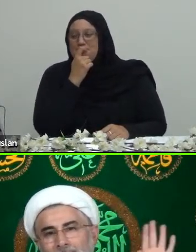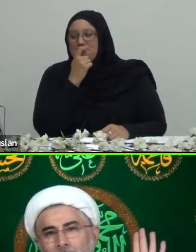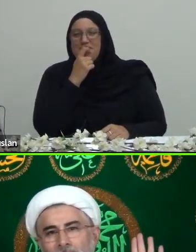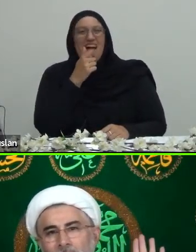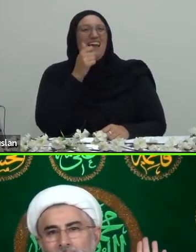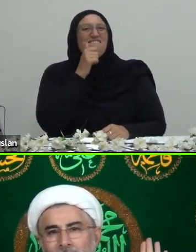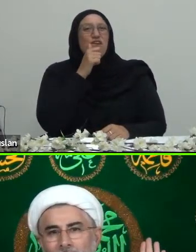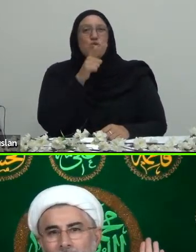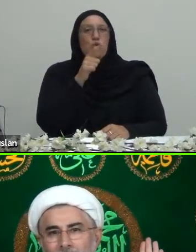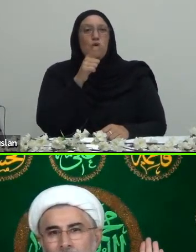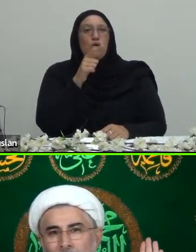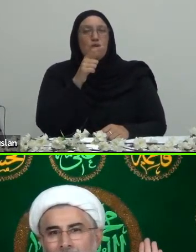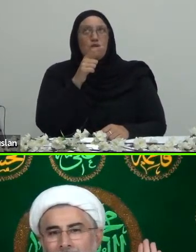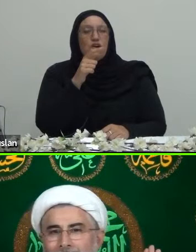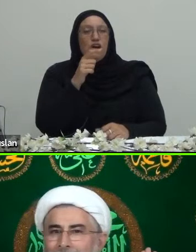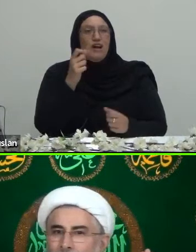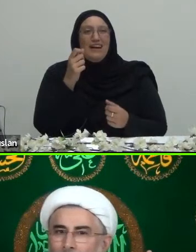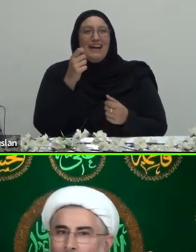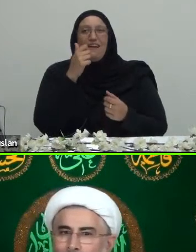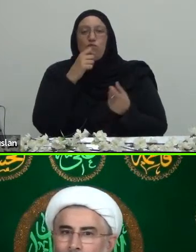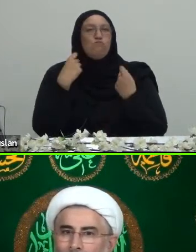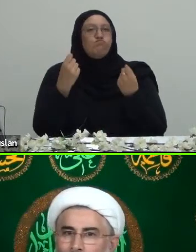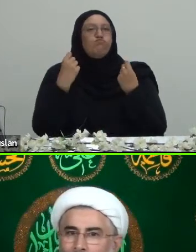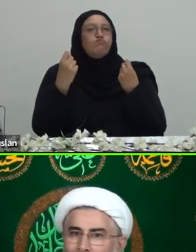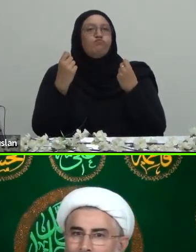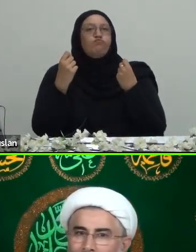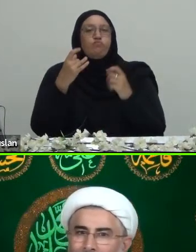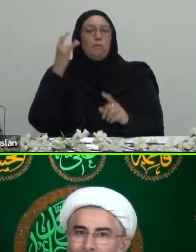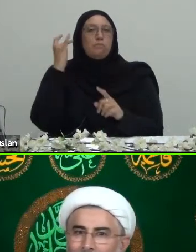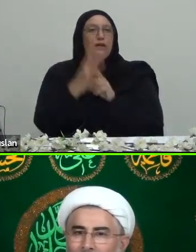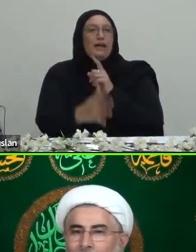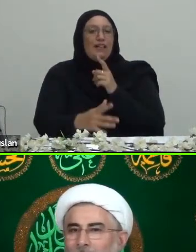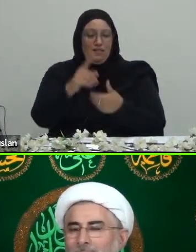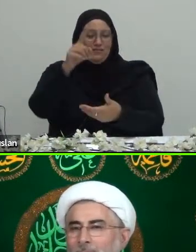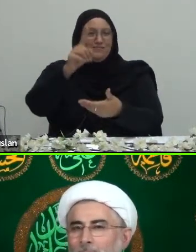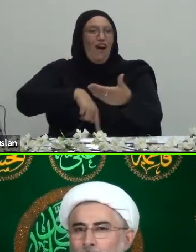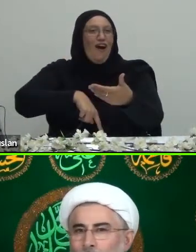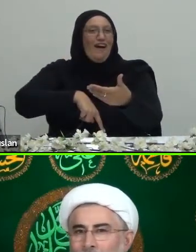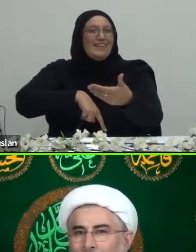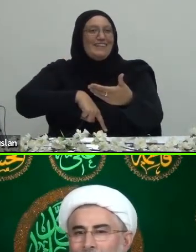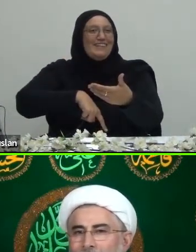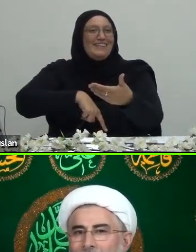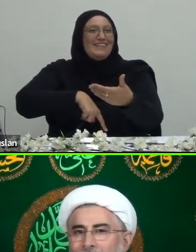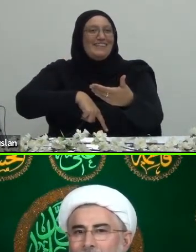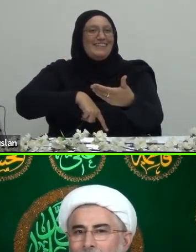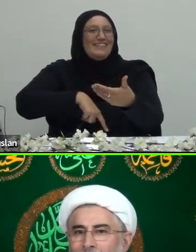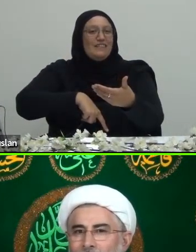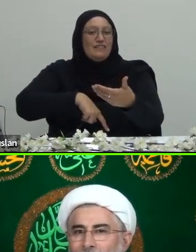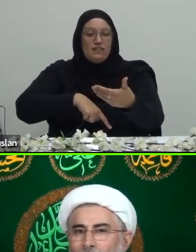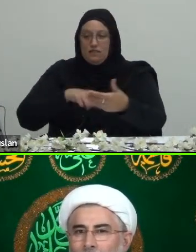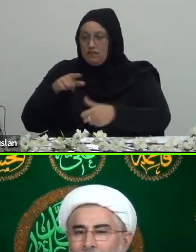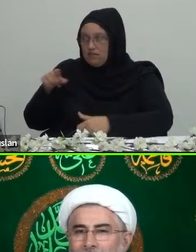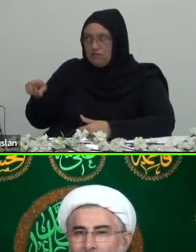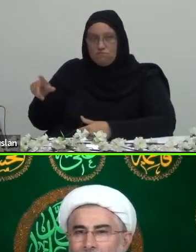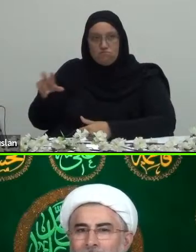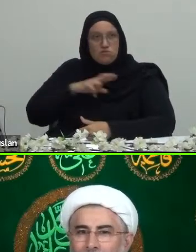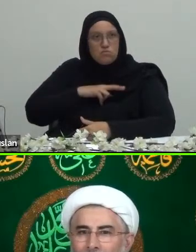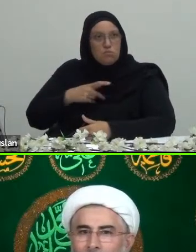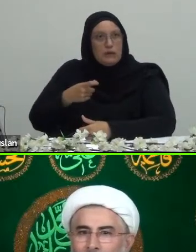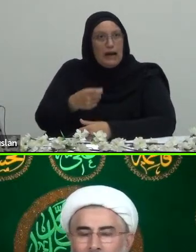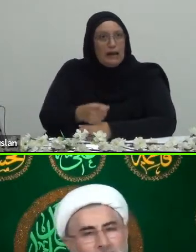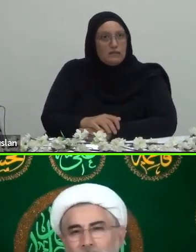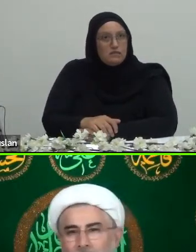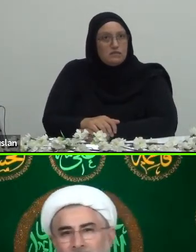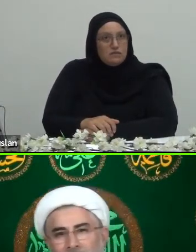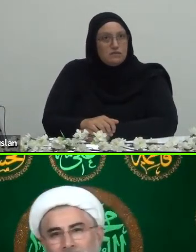law and there was a ticket also as well. That's my bill. Okay, but do the heirs have the obligation to pay this? Are they